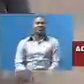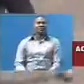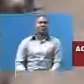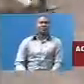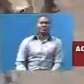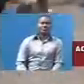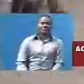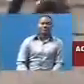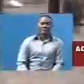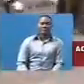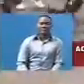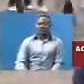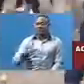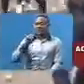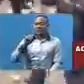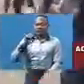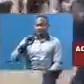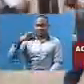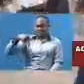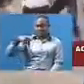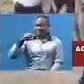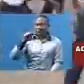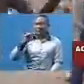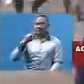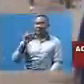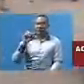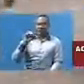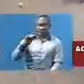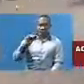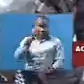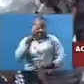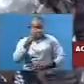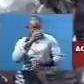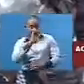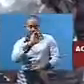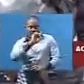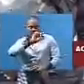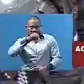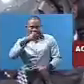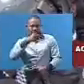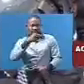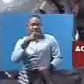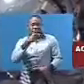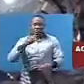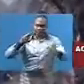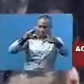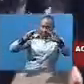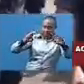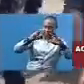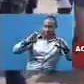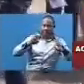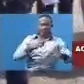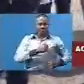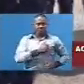second in command of the unit, DSP Samuel Akom, briefed the IGP, Mr. Mohammed Al-Hassan, as he inspected the